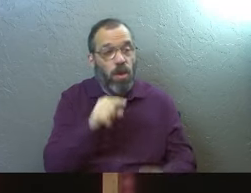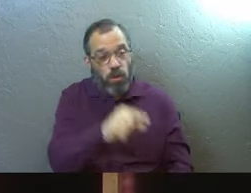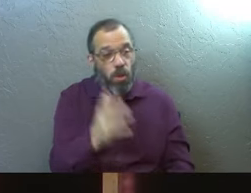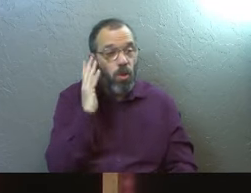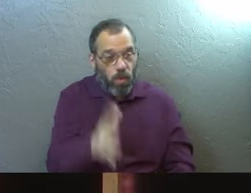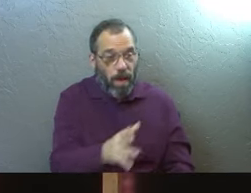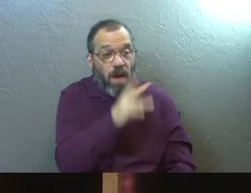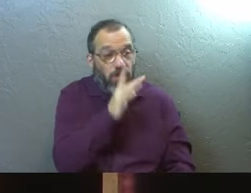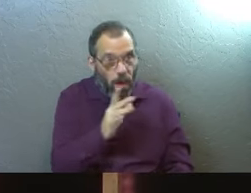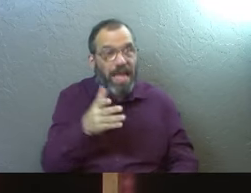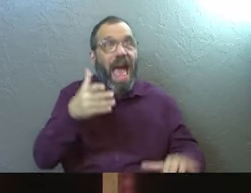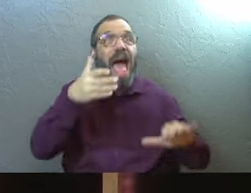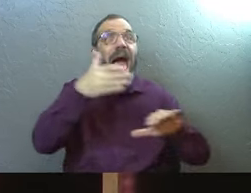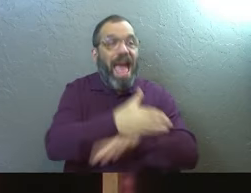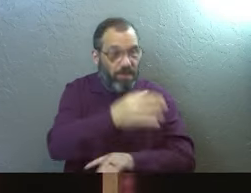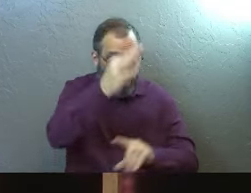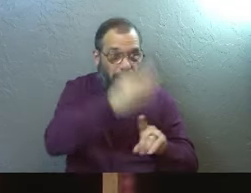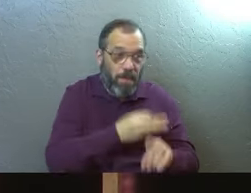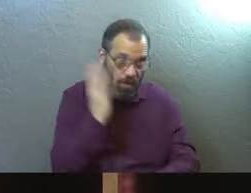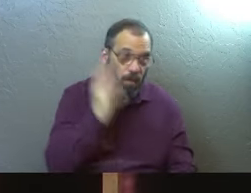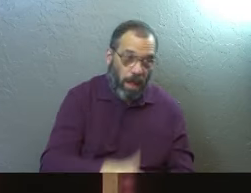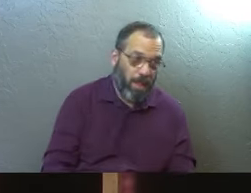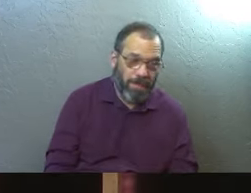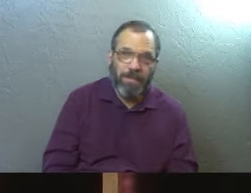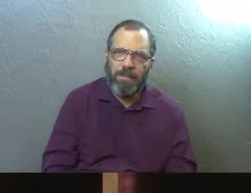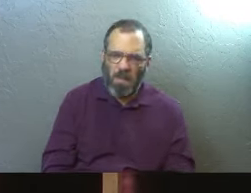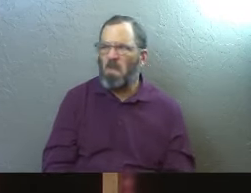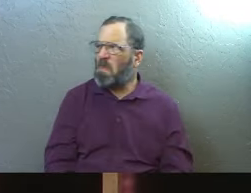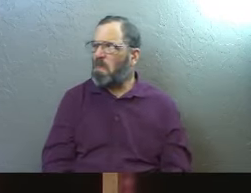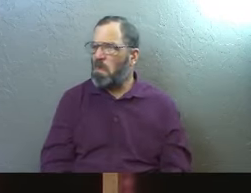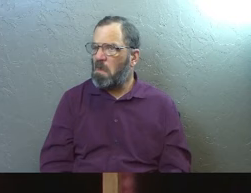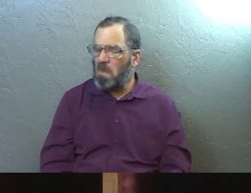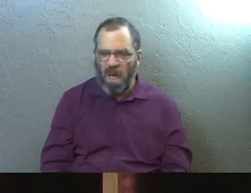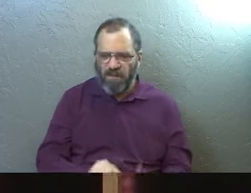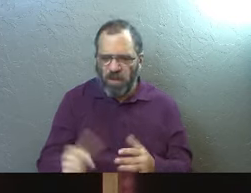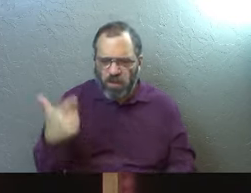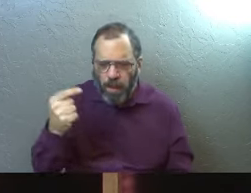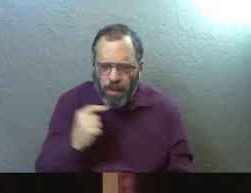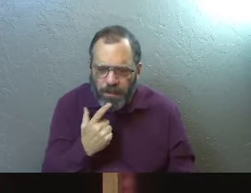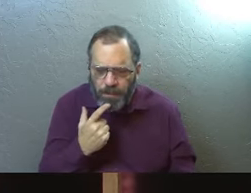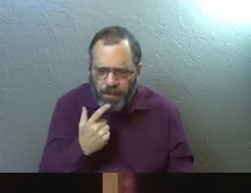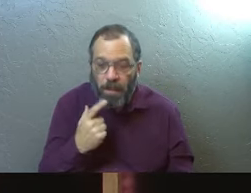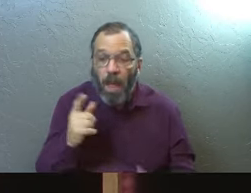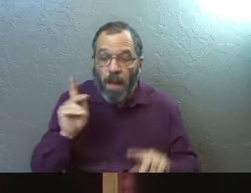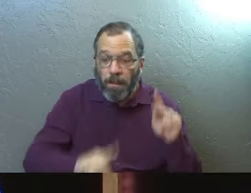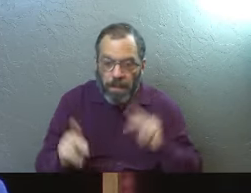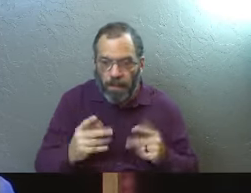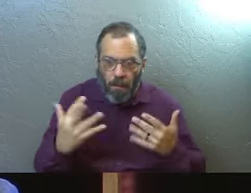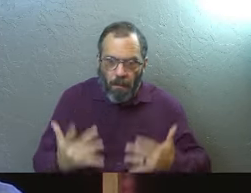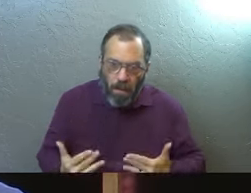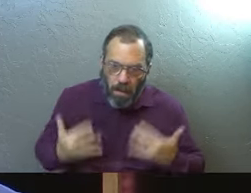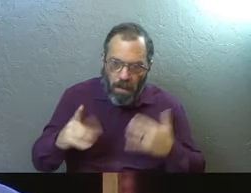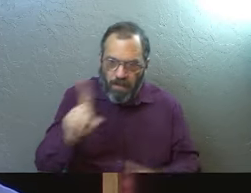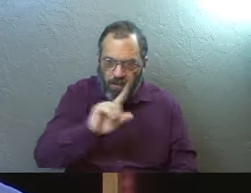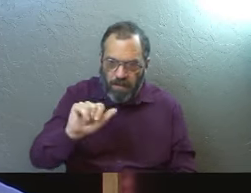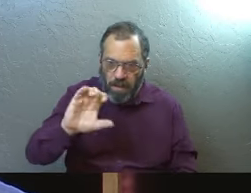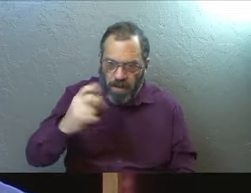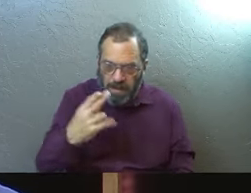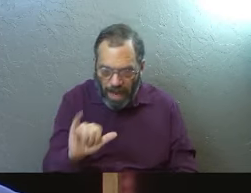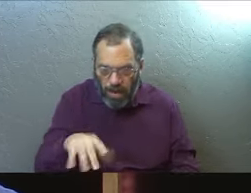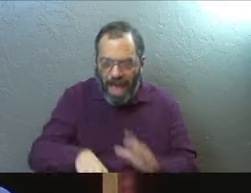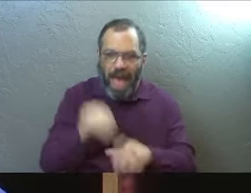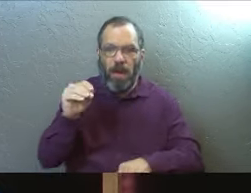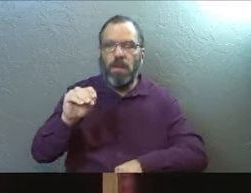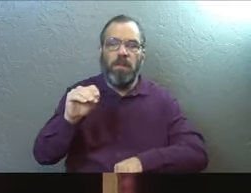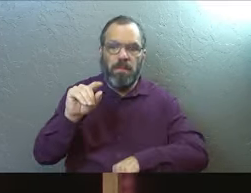going to get your voice back after 9 months. Interesting. Verse 21. Meanwhile, the people were waiting for Zechariah to come out